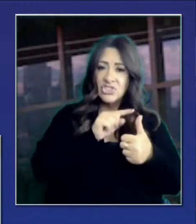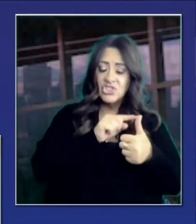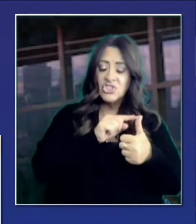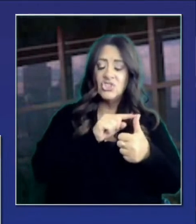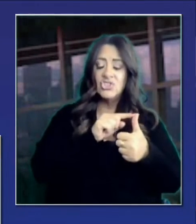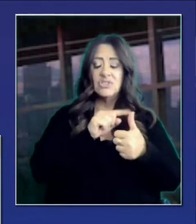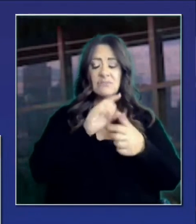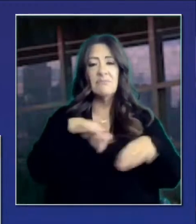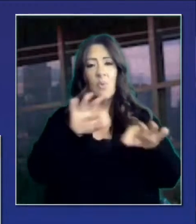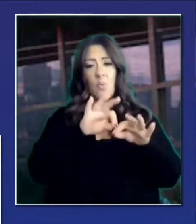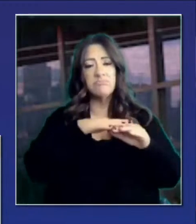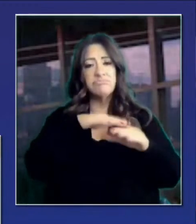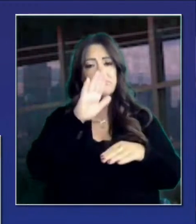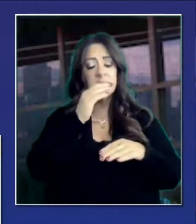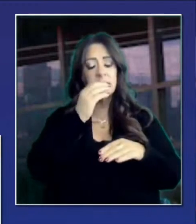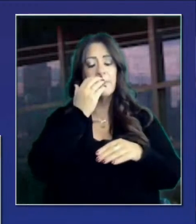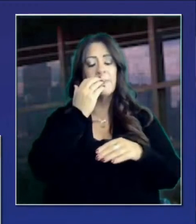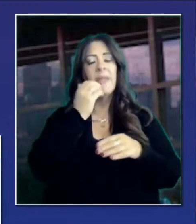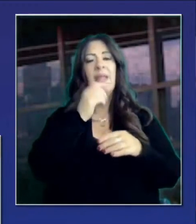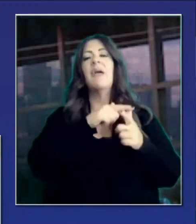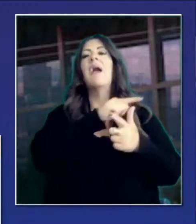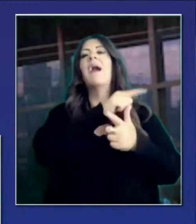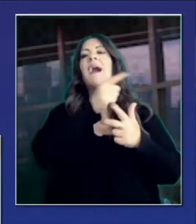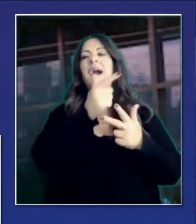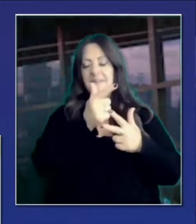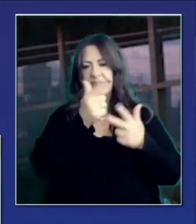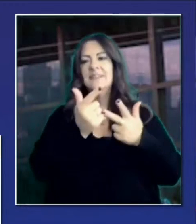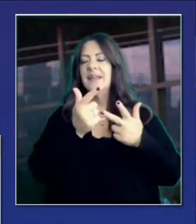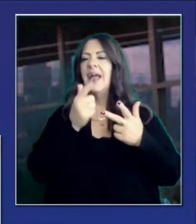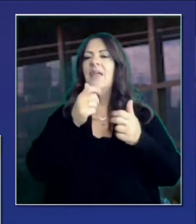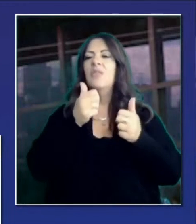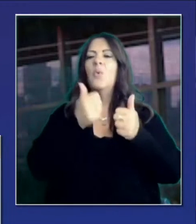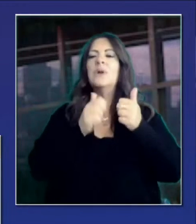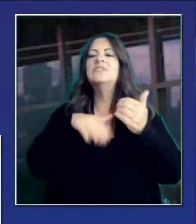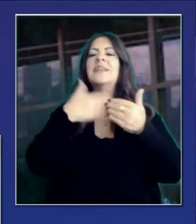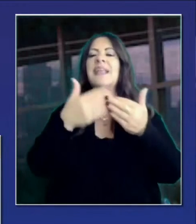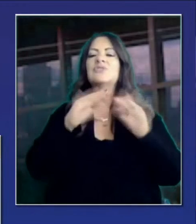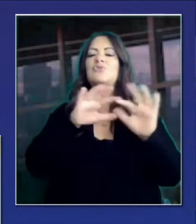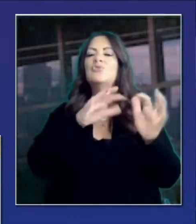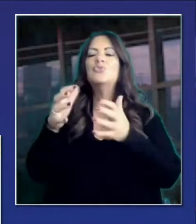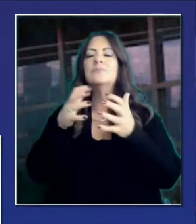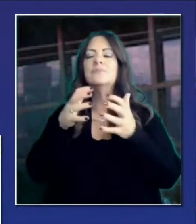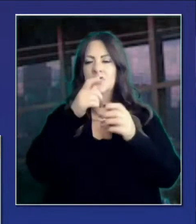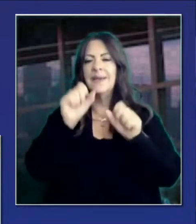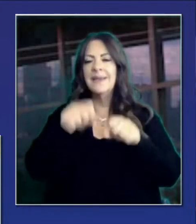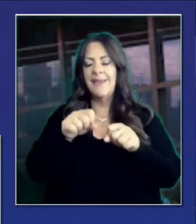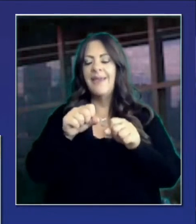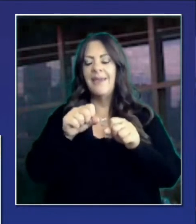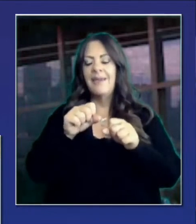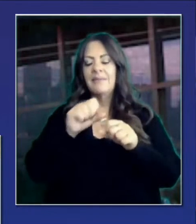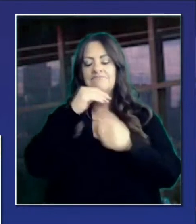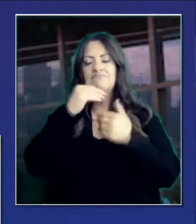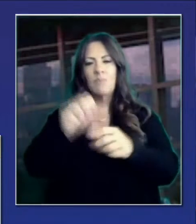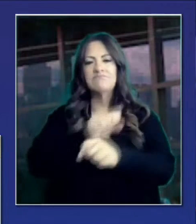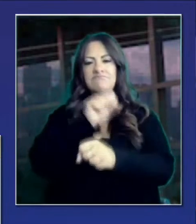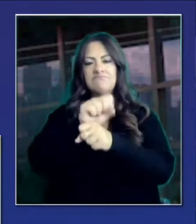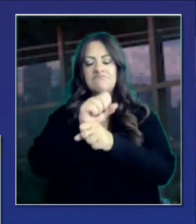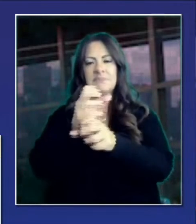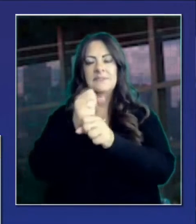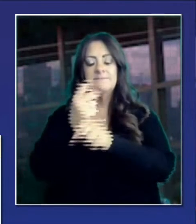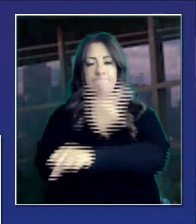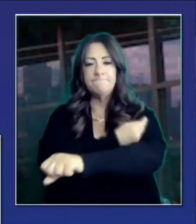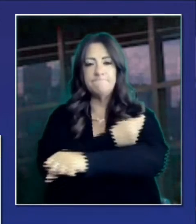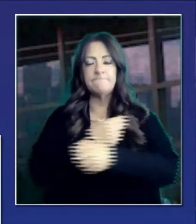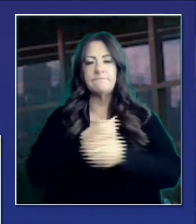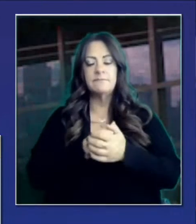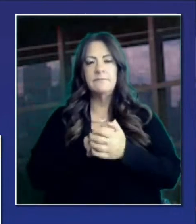which will allow us to scale up much more quickly and get vaccines to impacted communities much more expeditiously. With